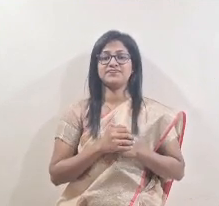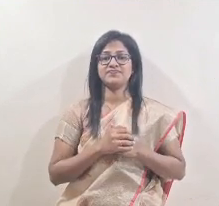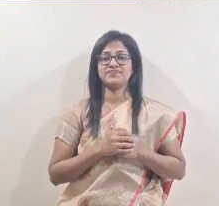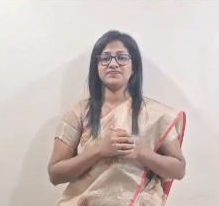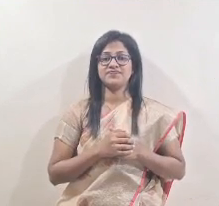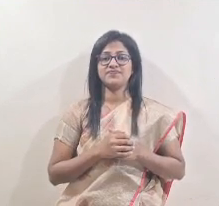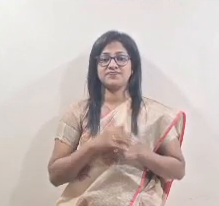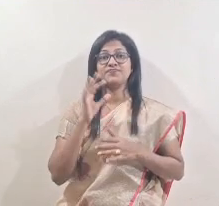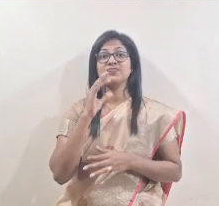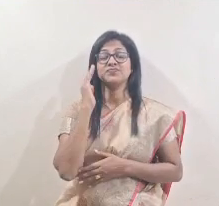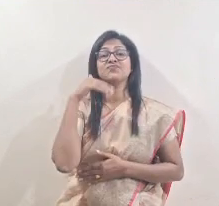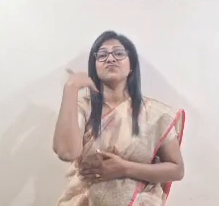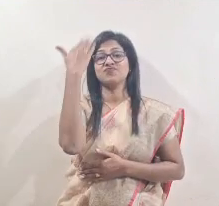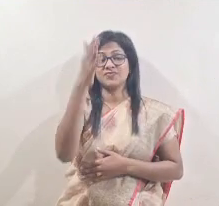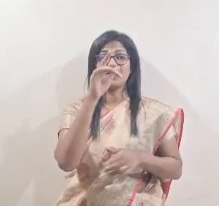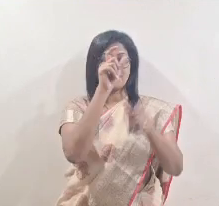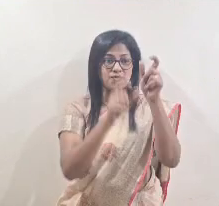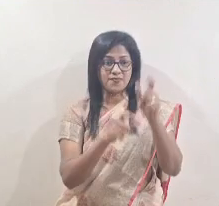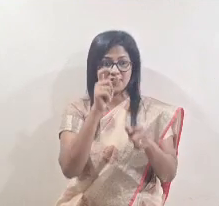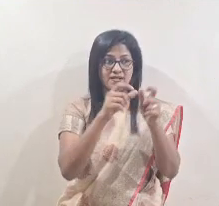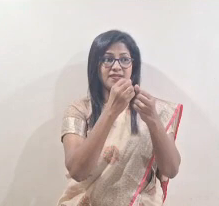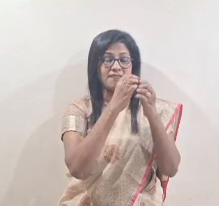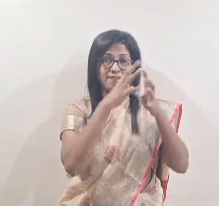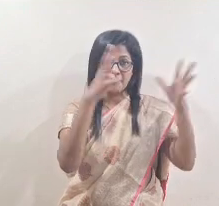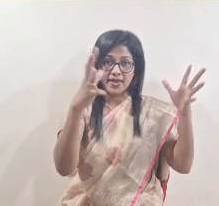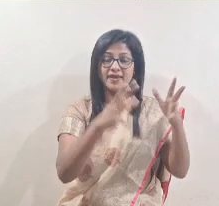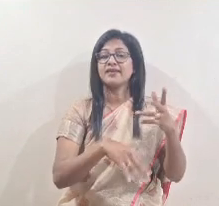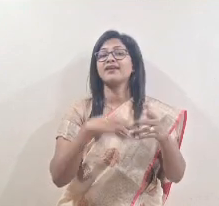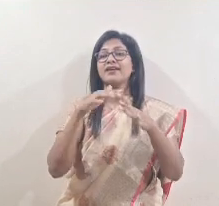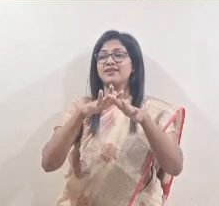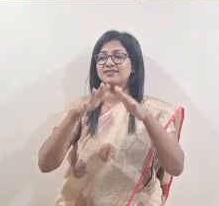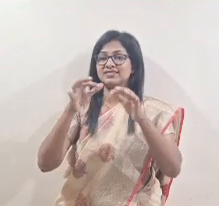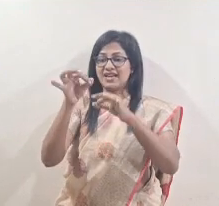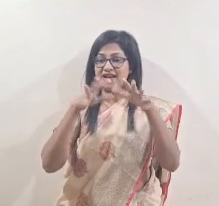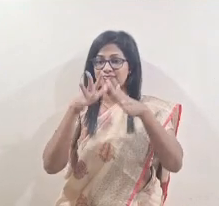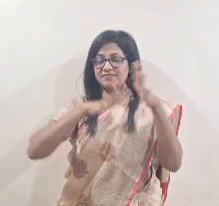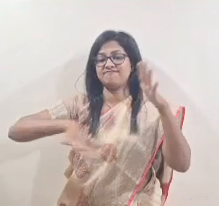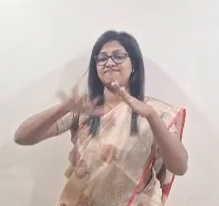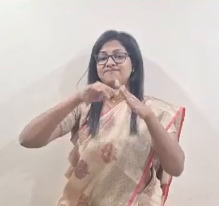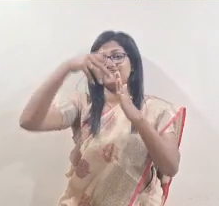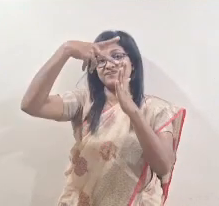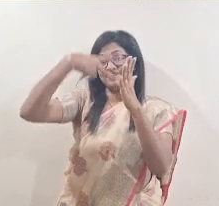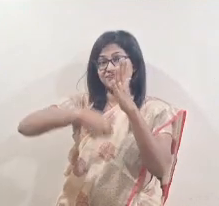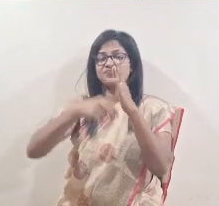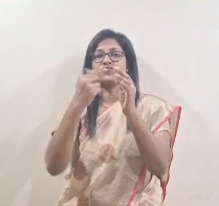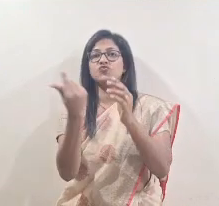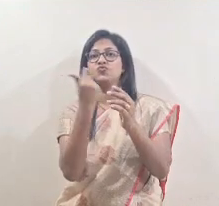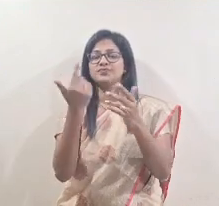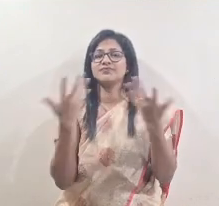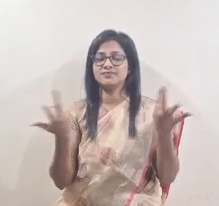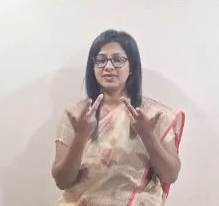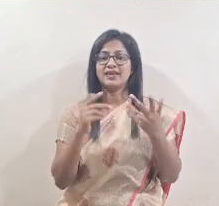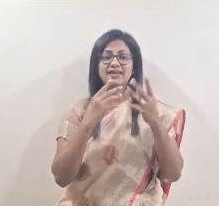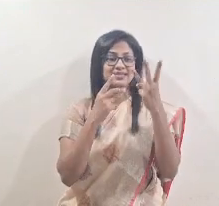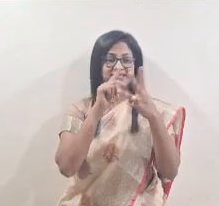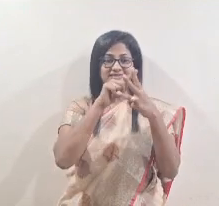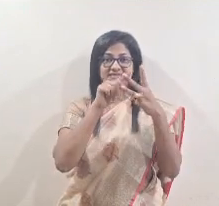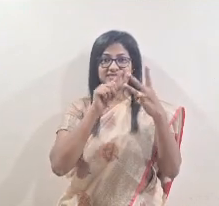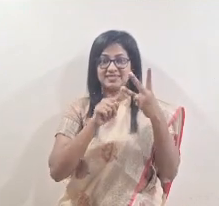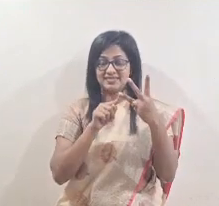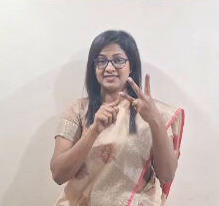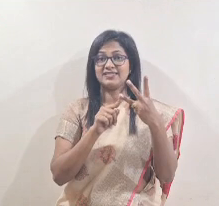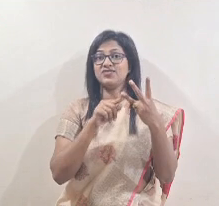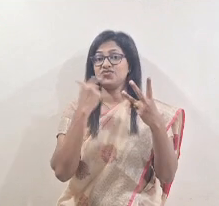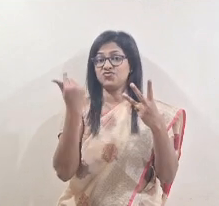are looking forward to use population density and the level of extent of the urbanized area So out of these three emission